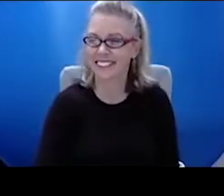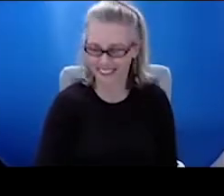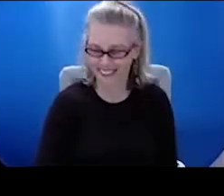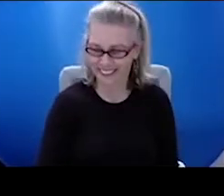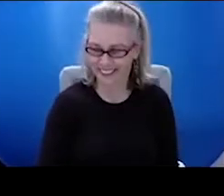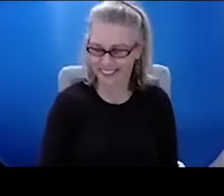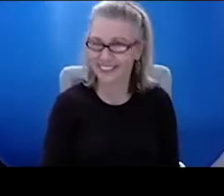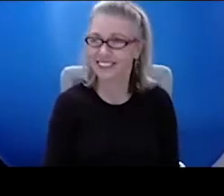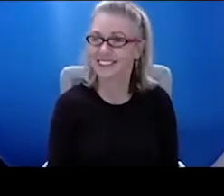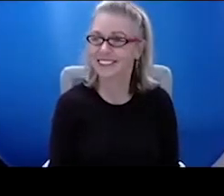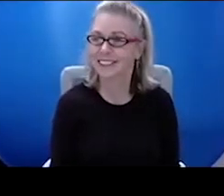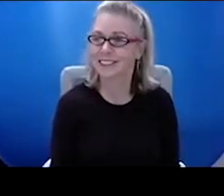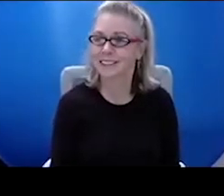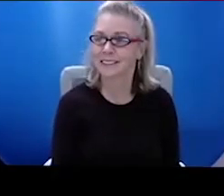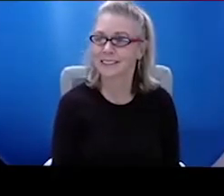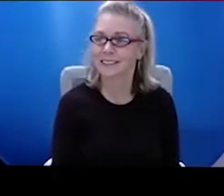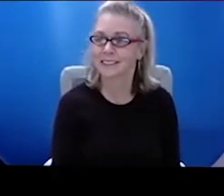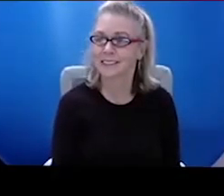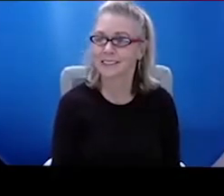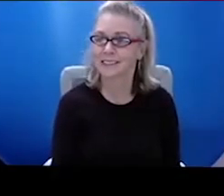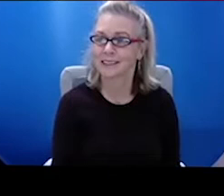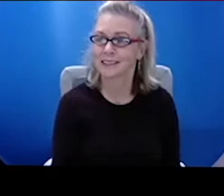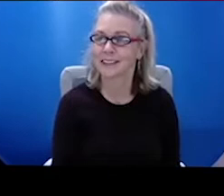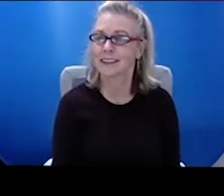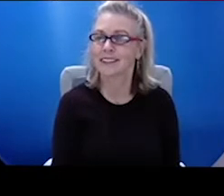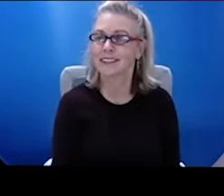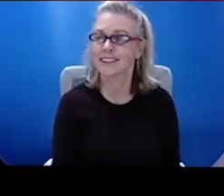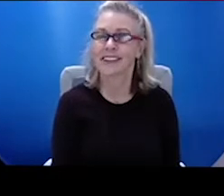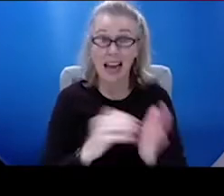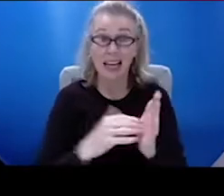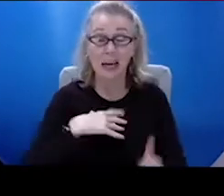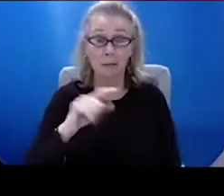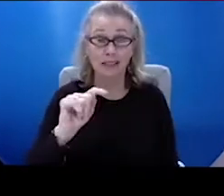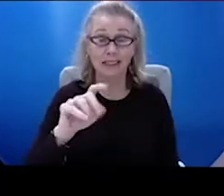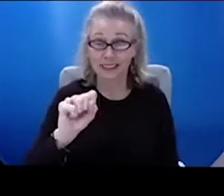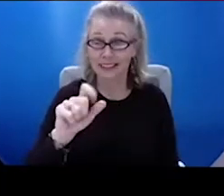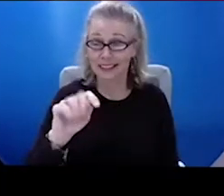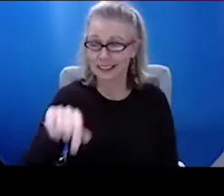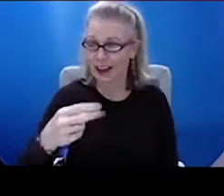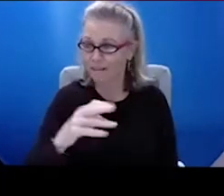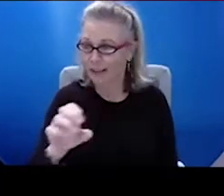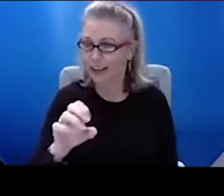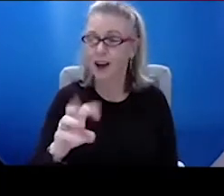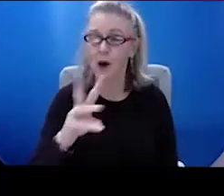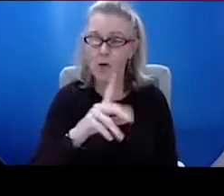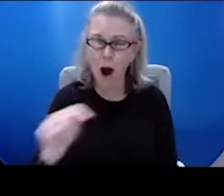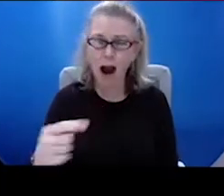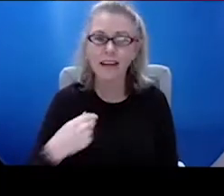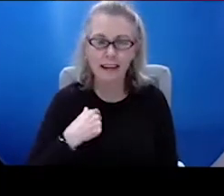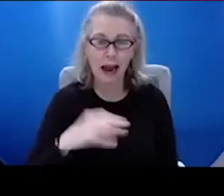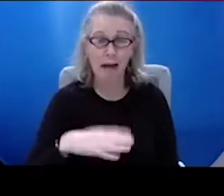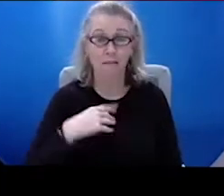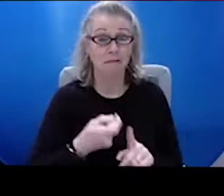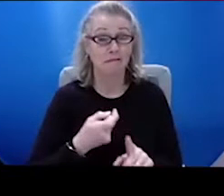Again, I'm Stephanye Watts. I'm the program manager at Recess Art, located in Brooklyn, New York, and super excited to